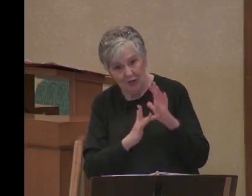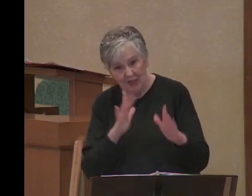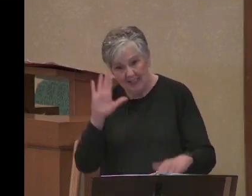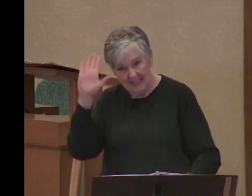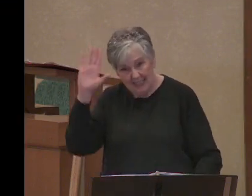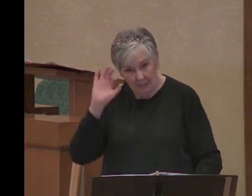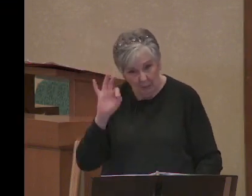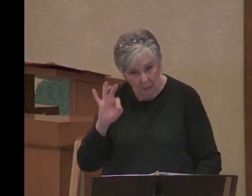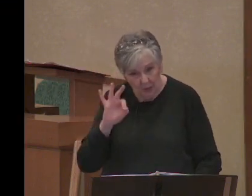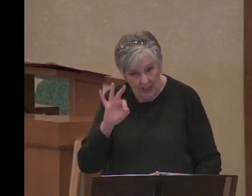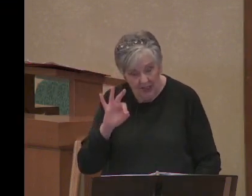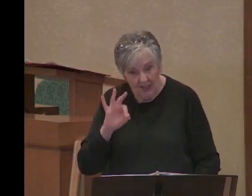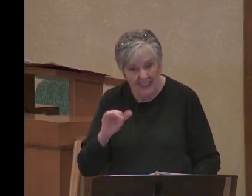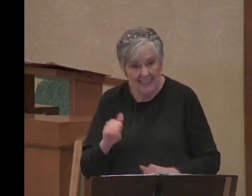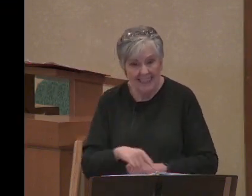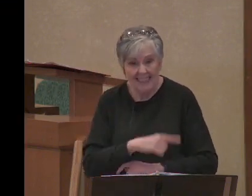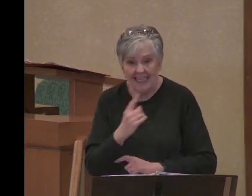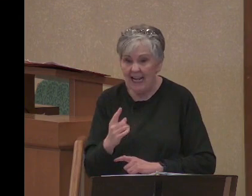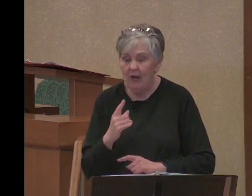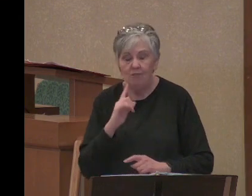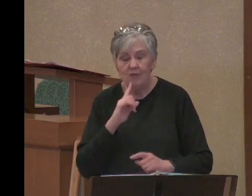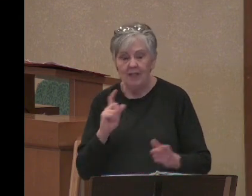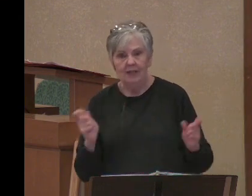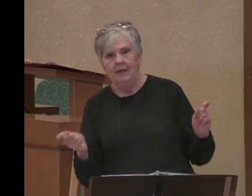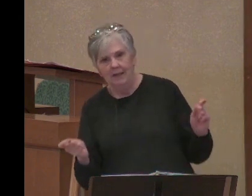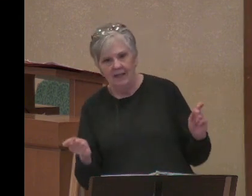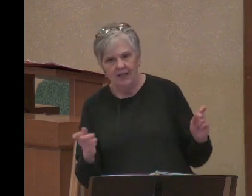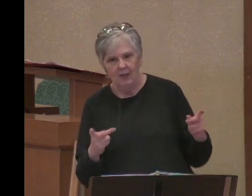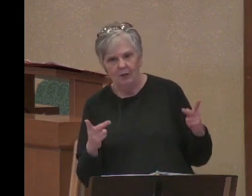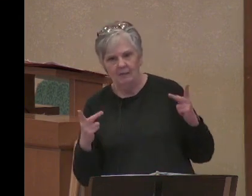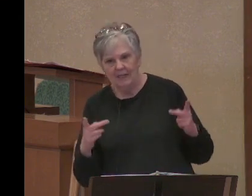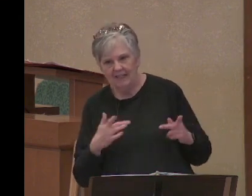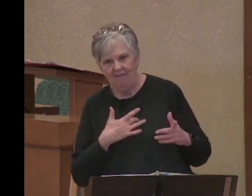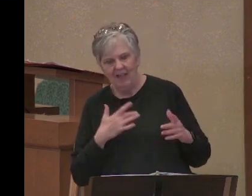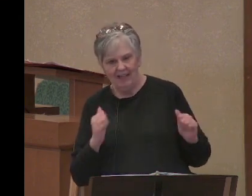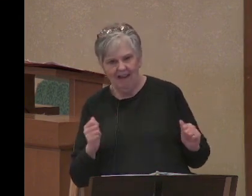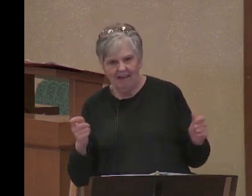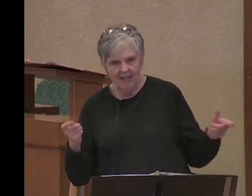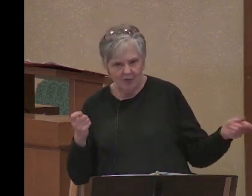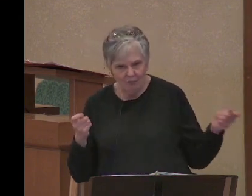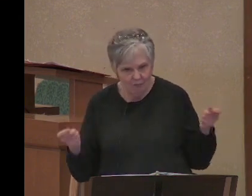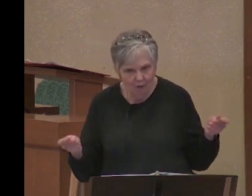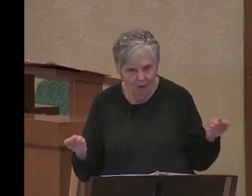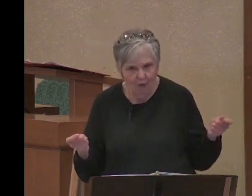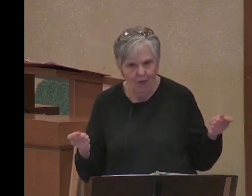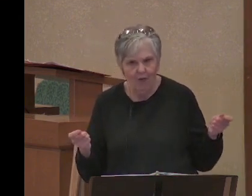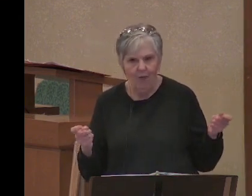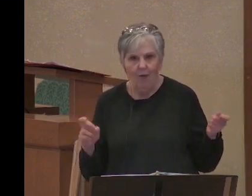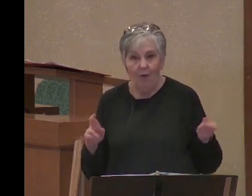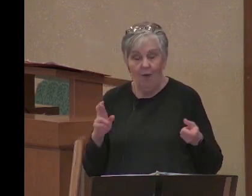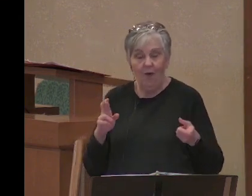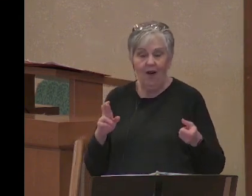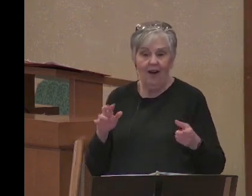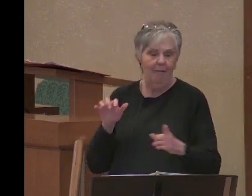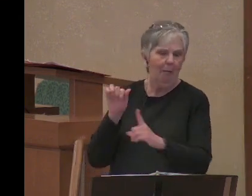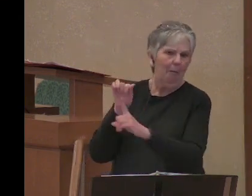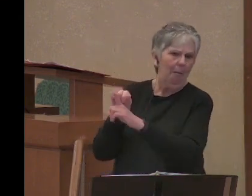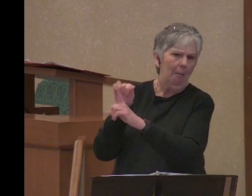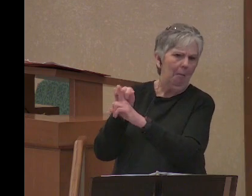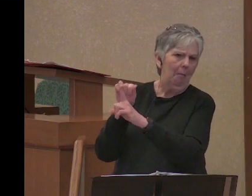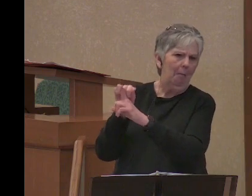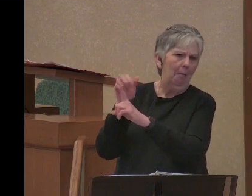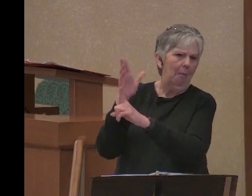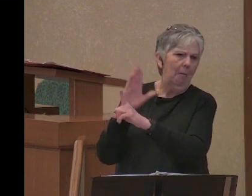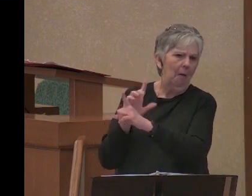preaching today shakes us out of those places that we feel we can control, or perhaps even kid God in what we are or